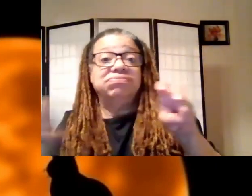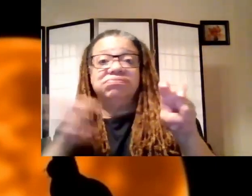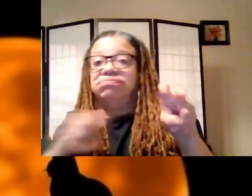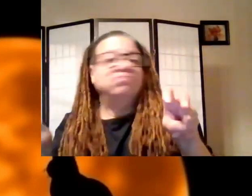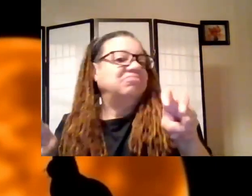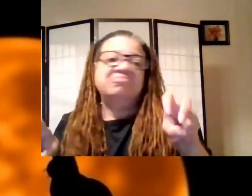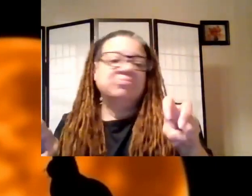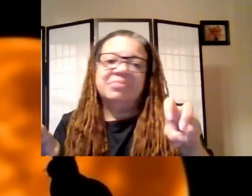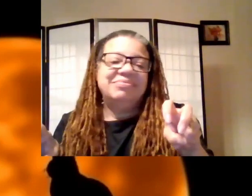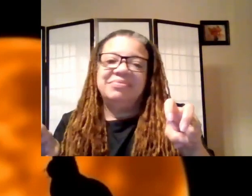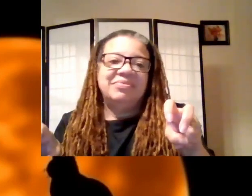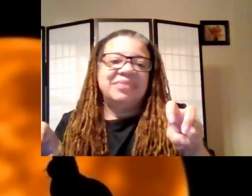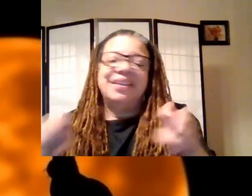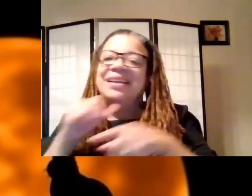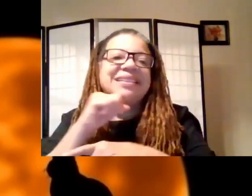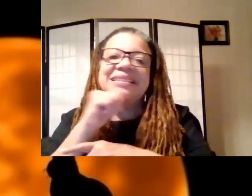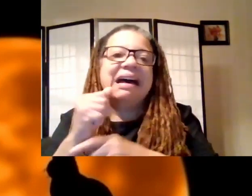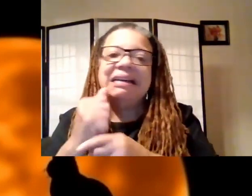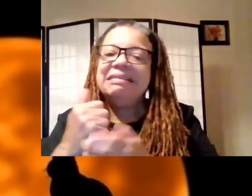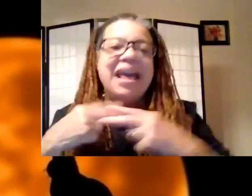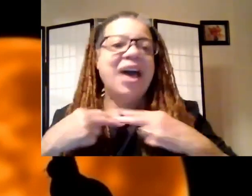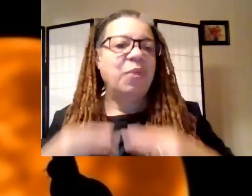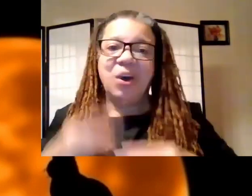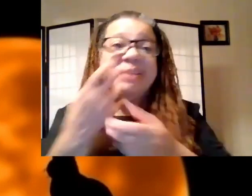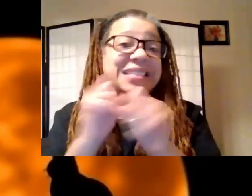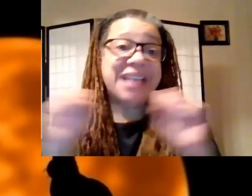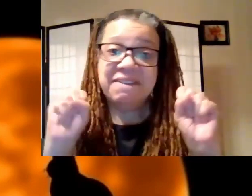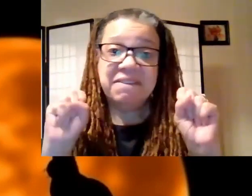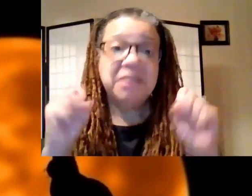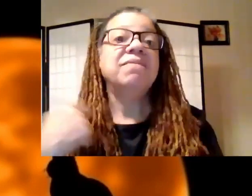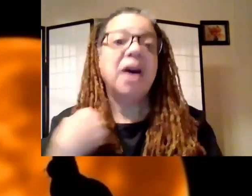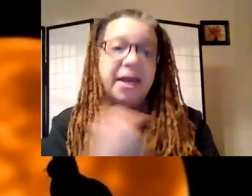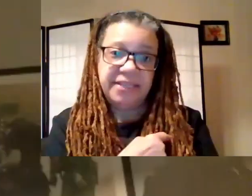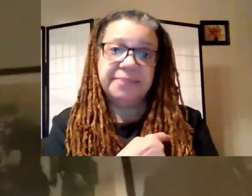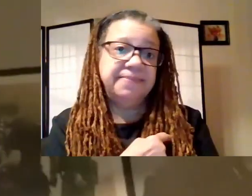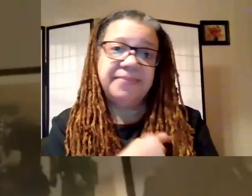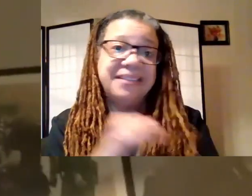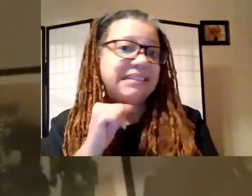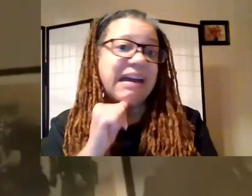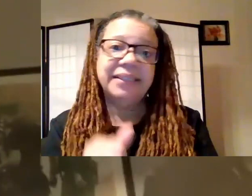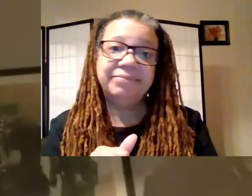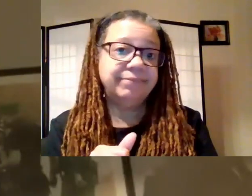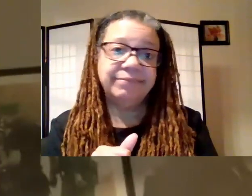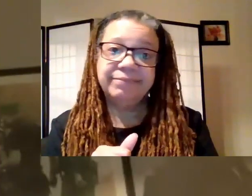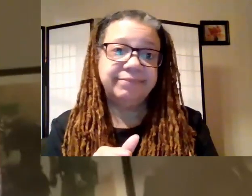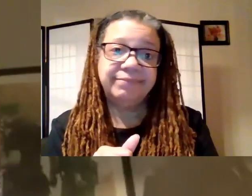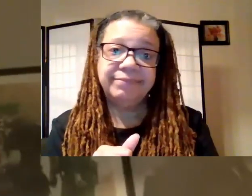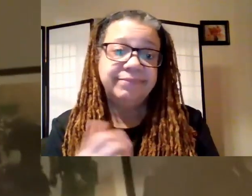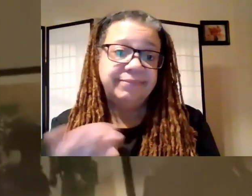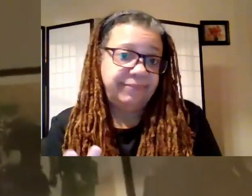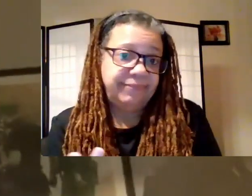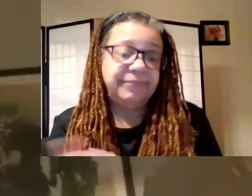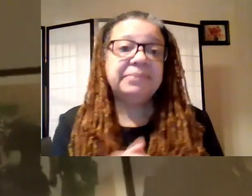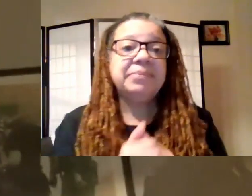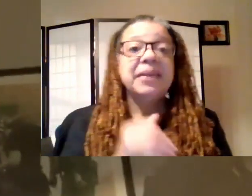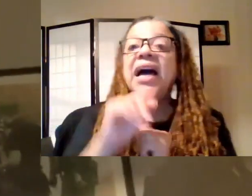is just not healthy or safe for us. That's very clear. I have a question